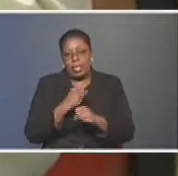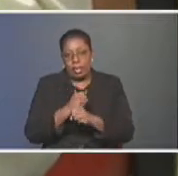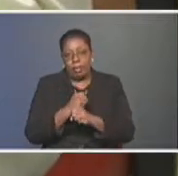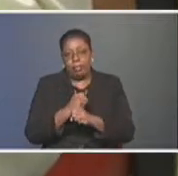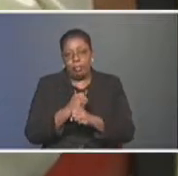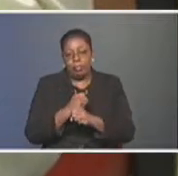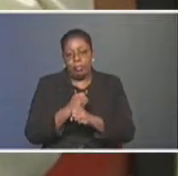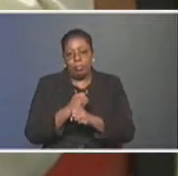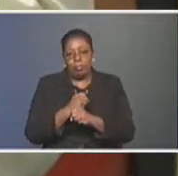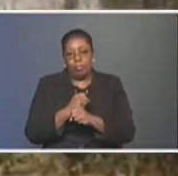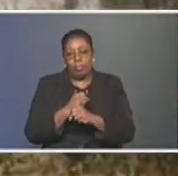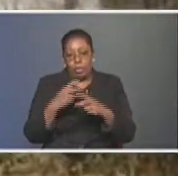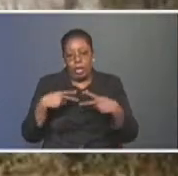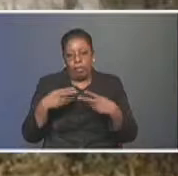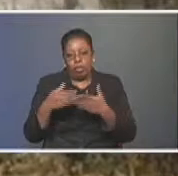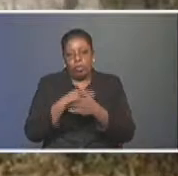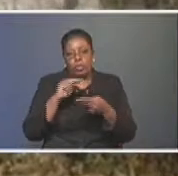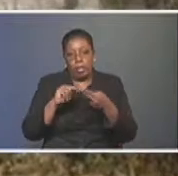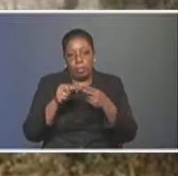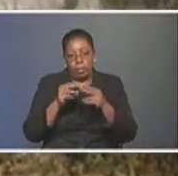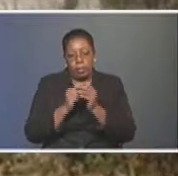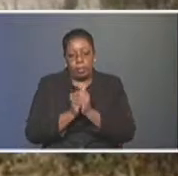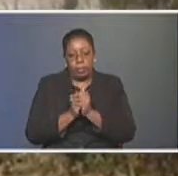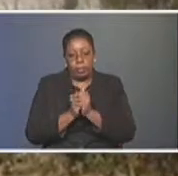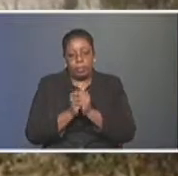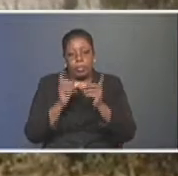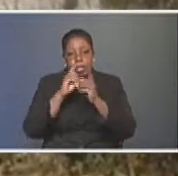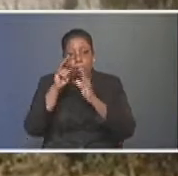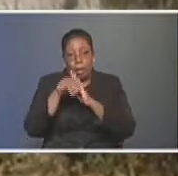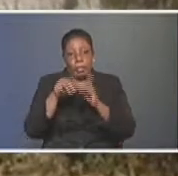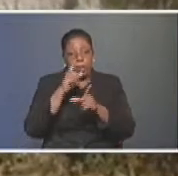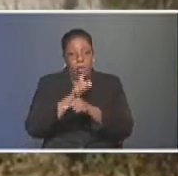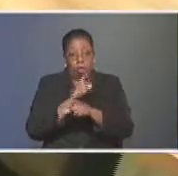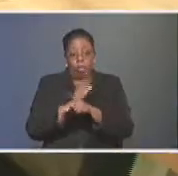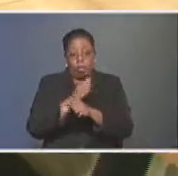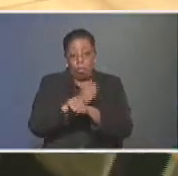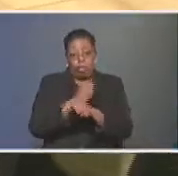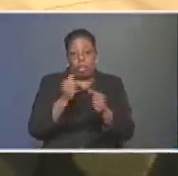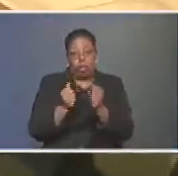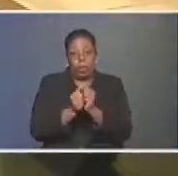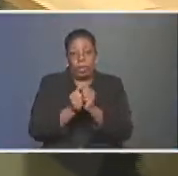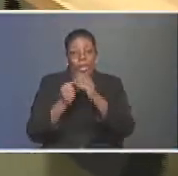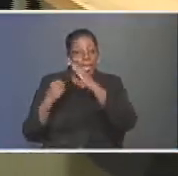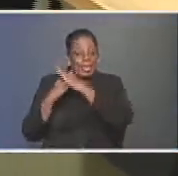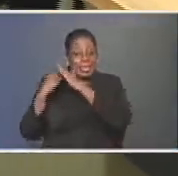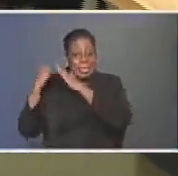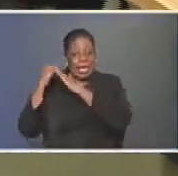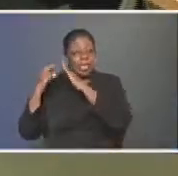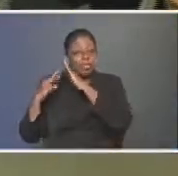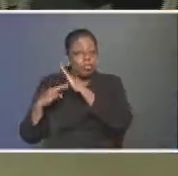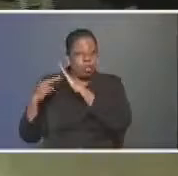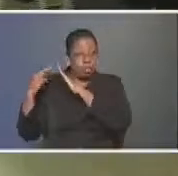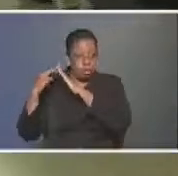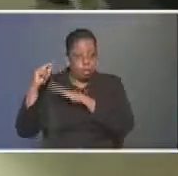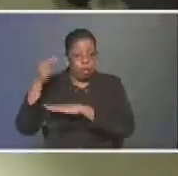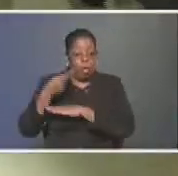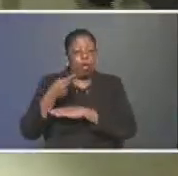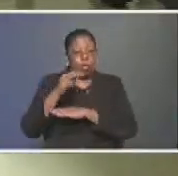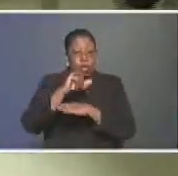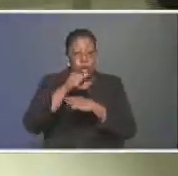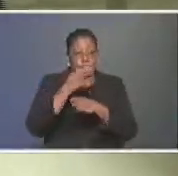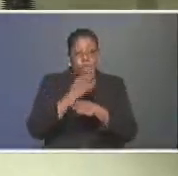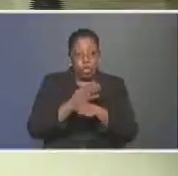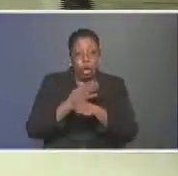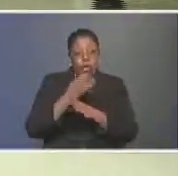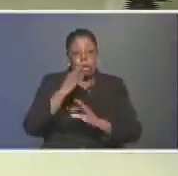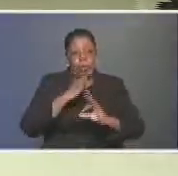stats. The Department of Labor teams up with Sandals Royal Bahamian Resort to host a job fair this Saturday